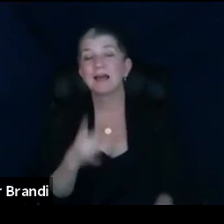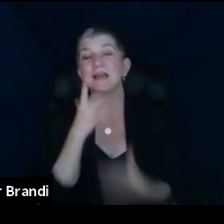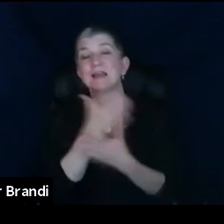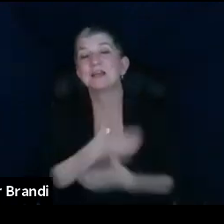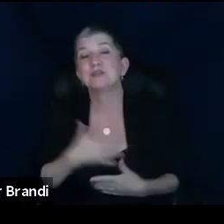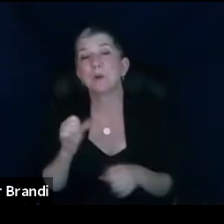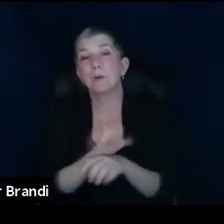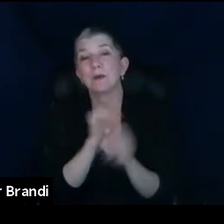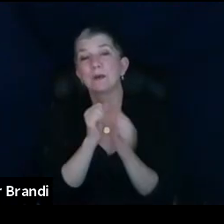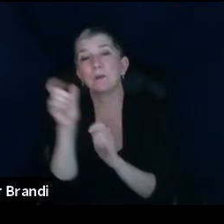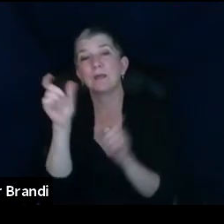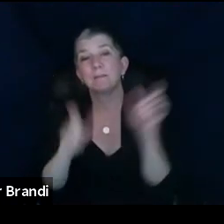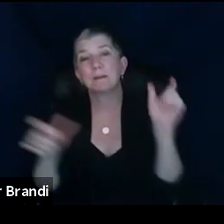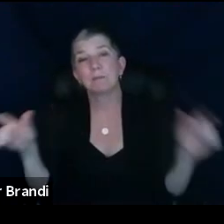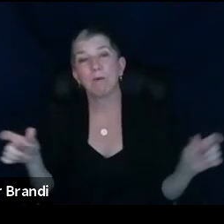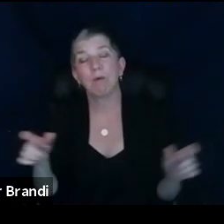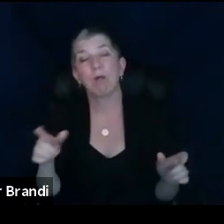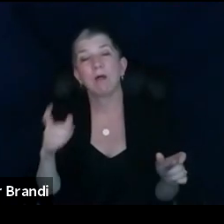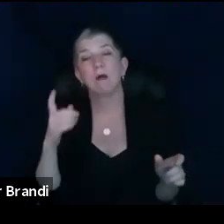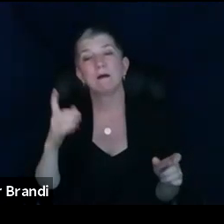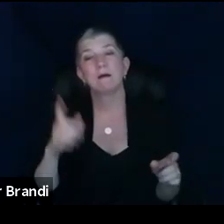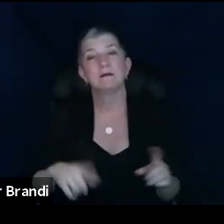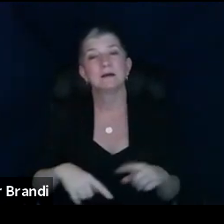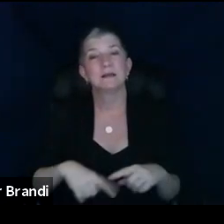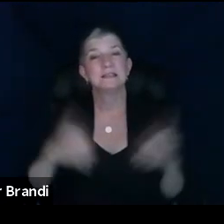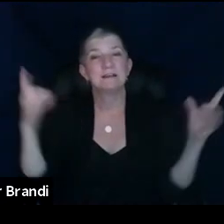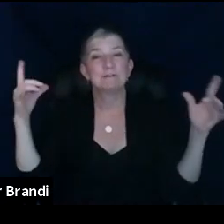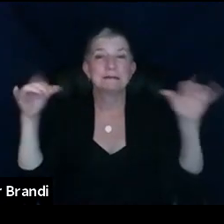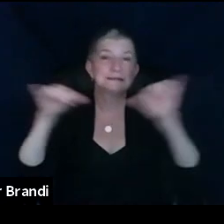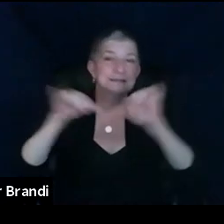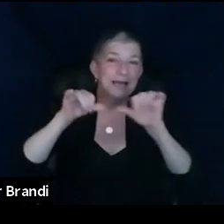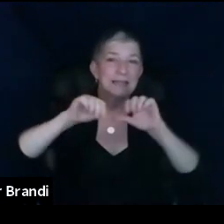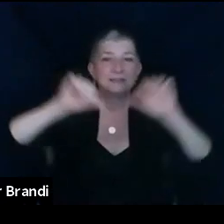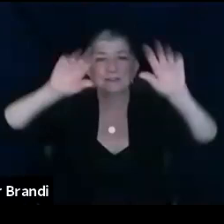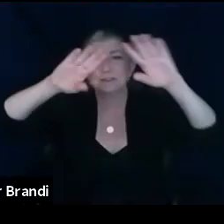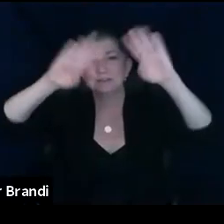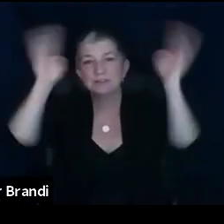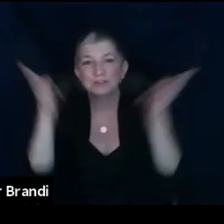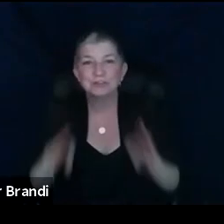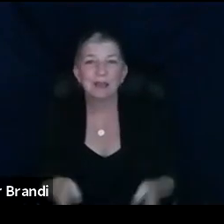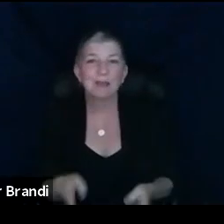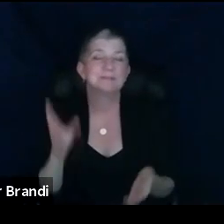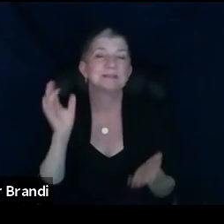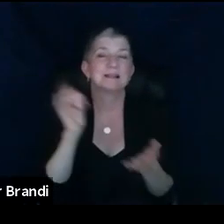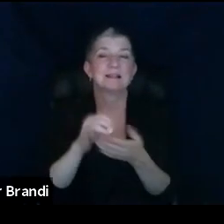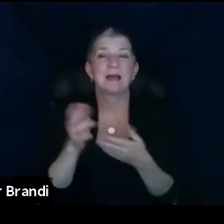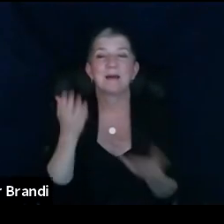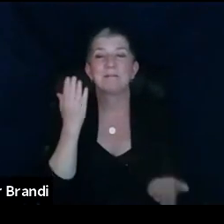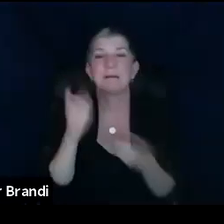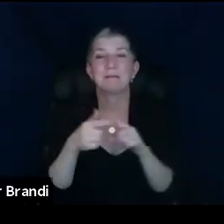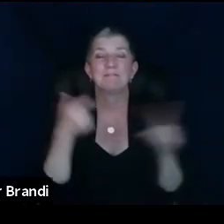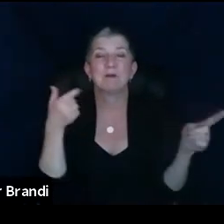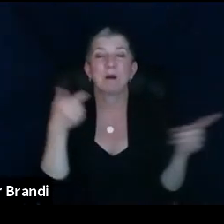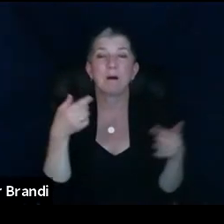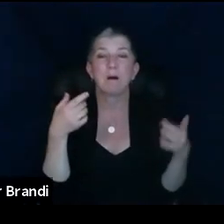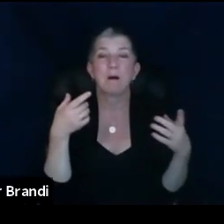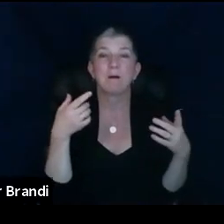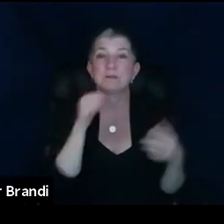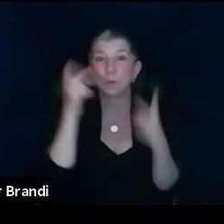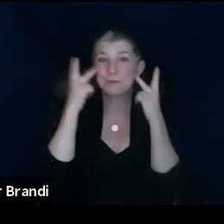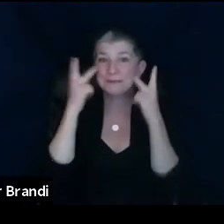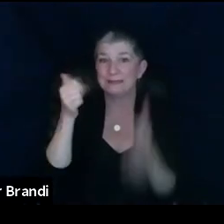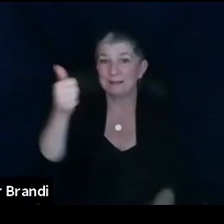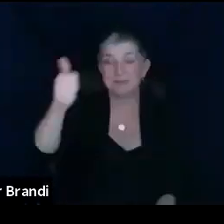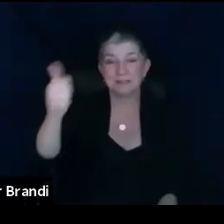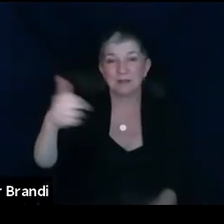with people who are different sizes and shapes and who maybe from mainstream rope don't see themselves represented